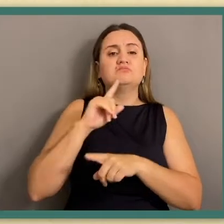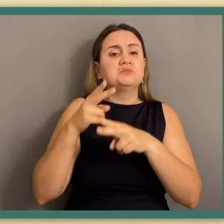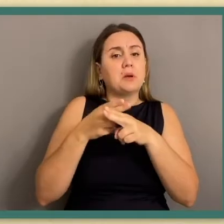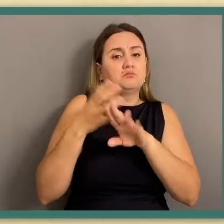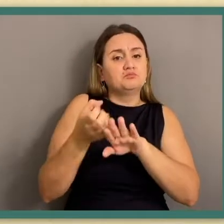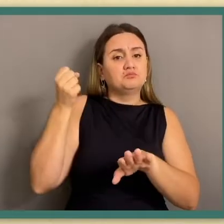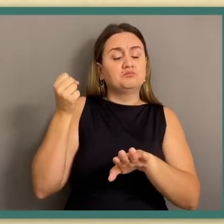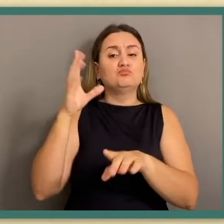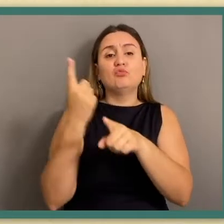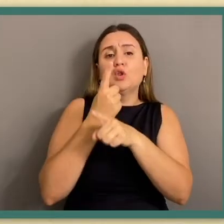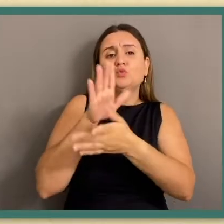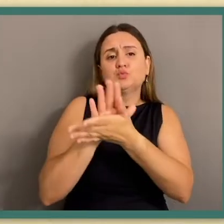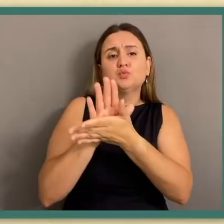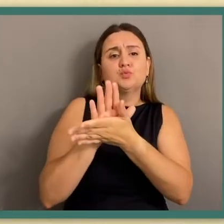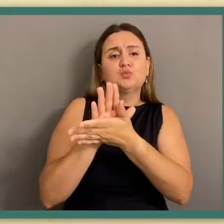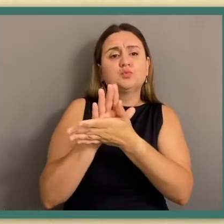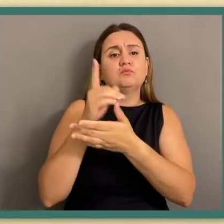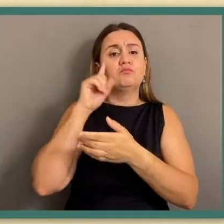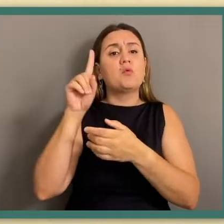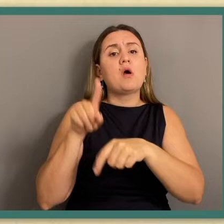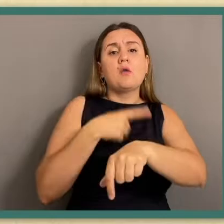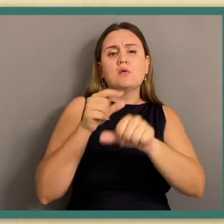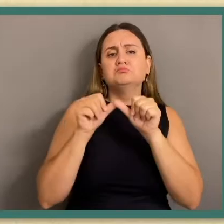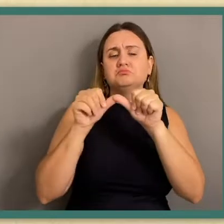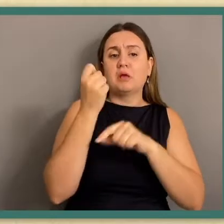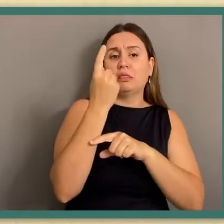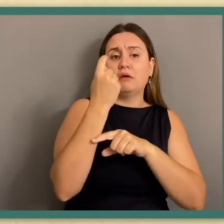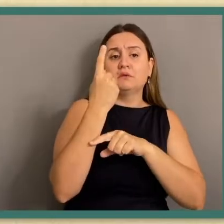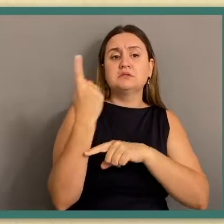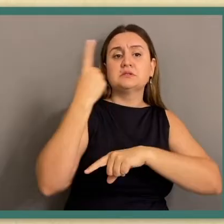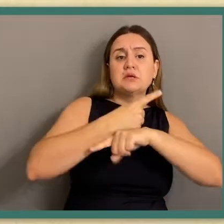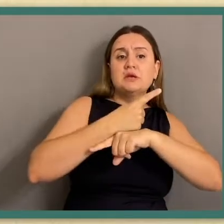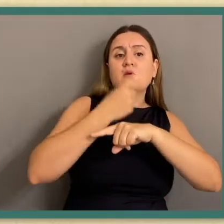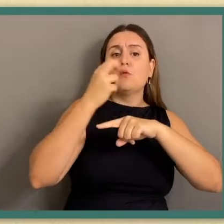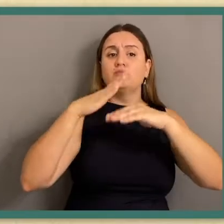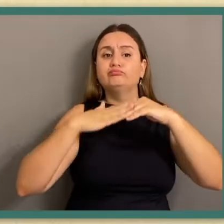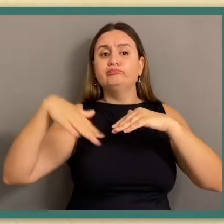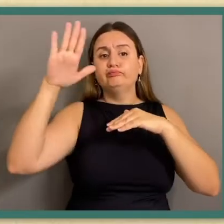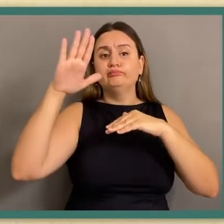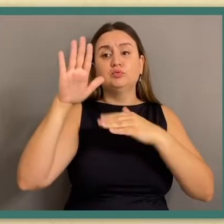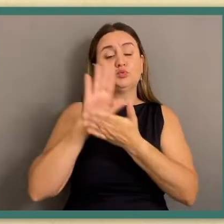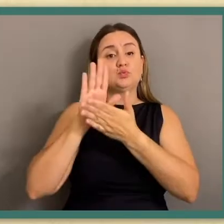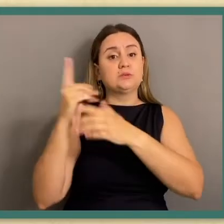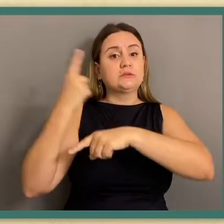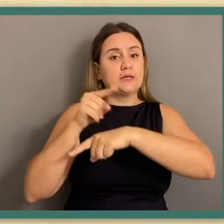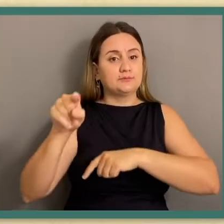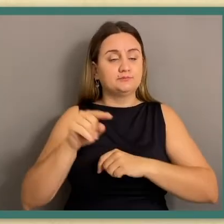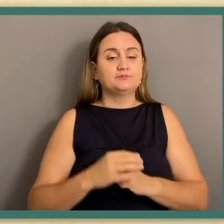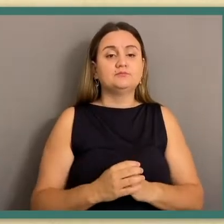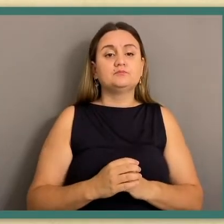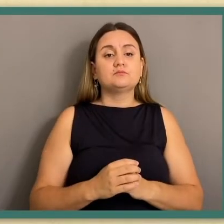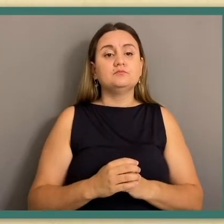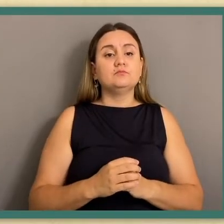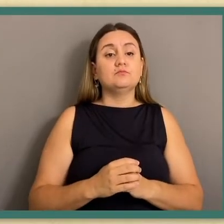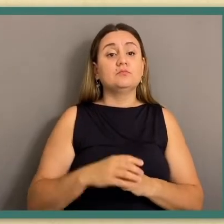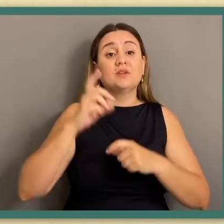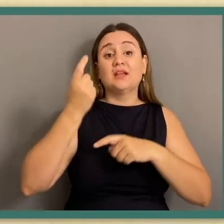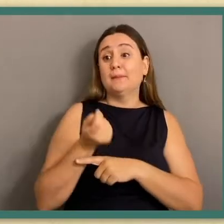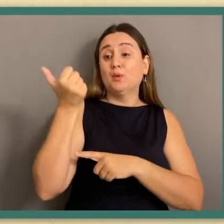is temporarily removed from their regular school for disciplinary purposes for a period of 11 or more school